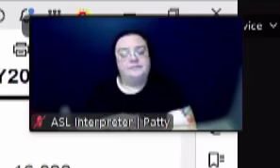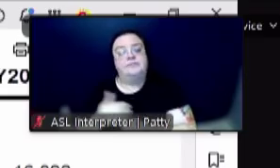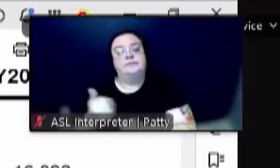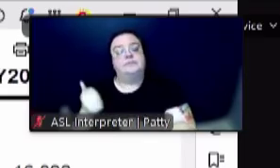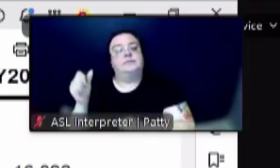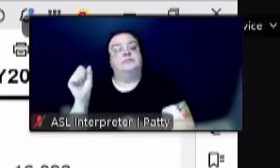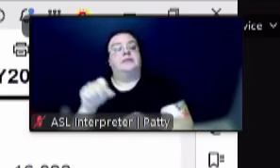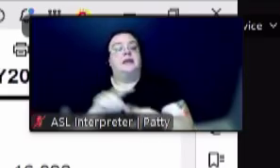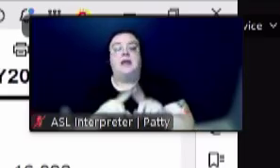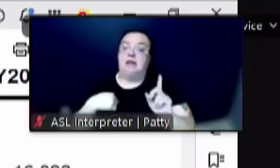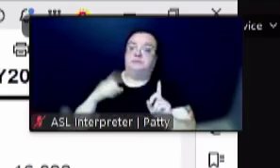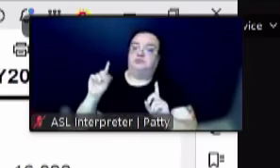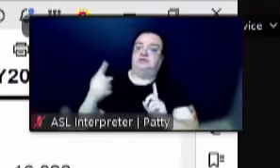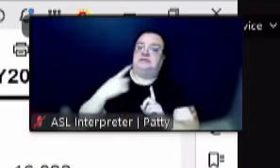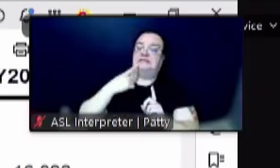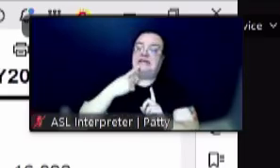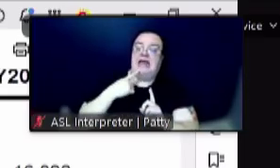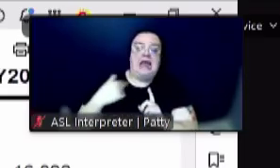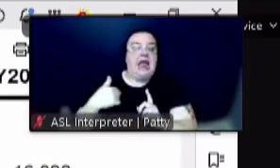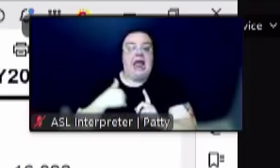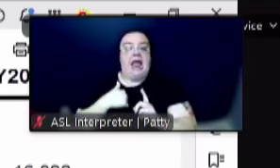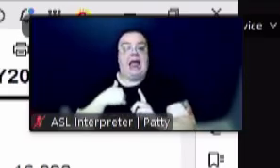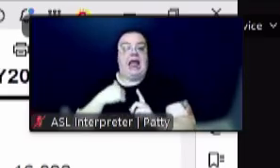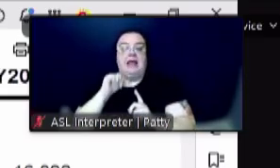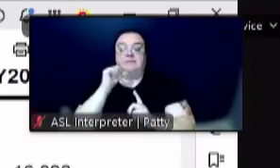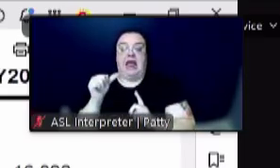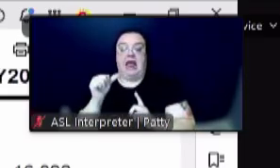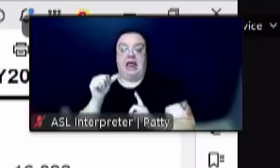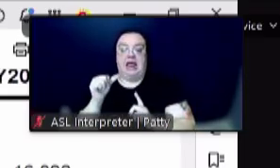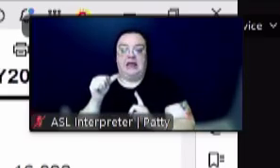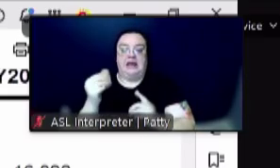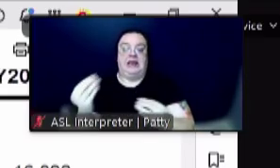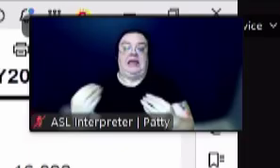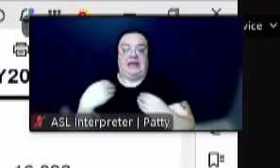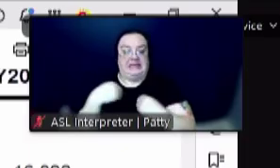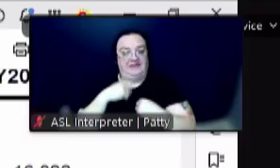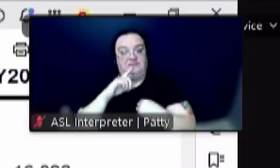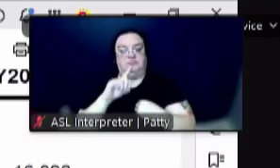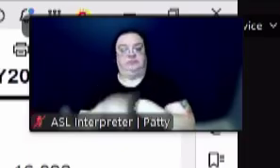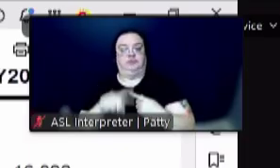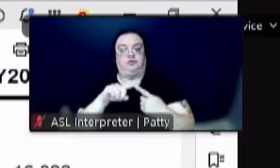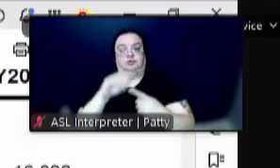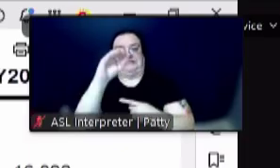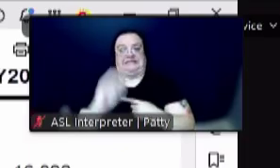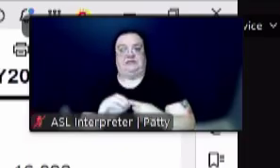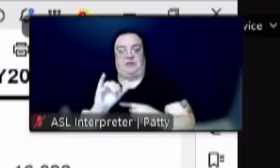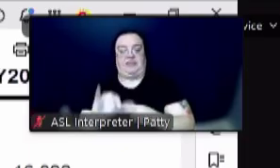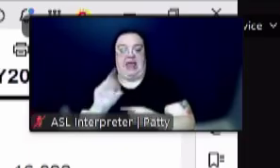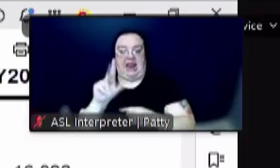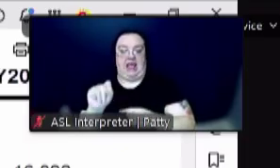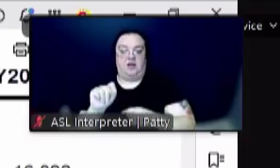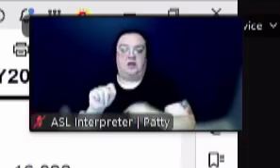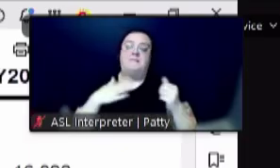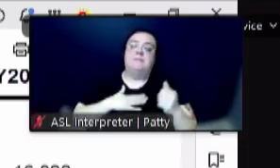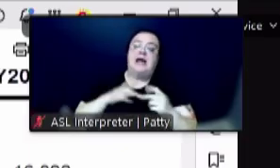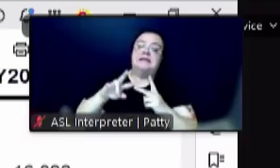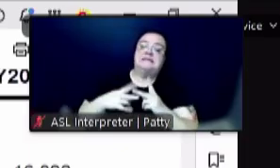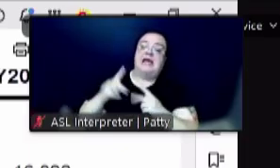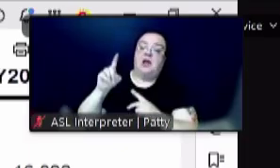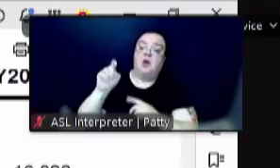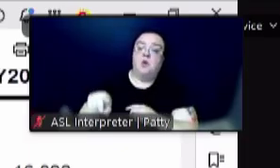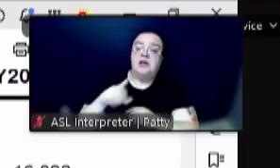I'm just I saying. wasn't given a directive to zero that line item out during that time. Okay, my second question is rec